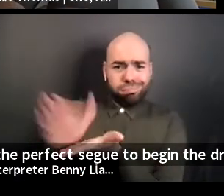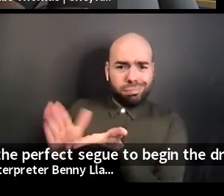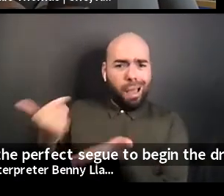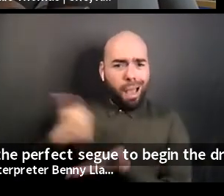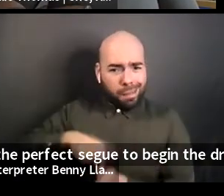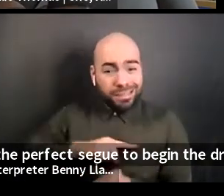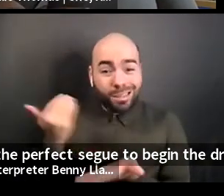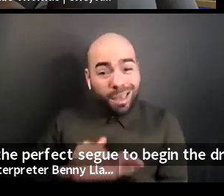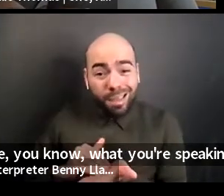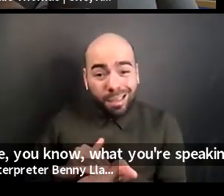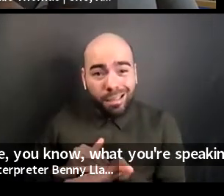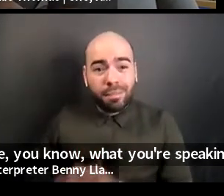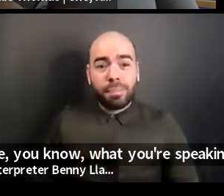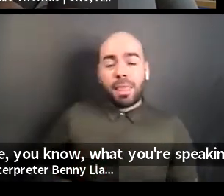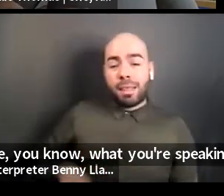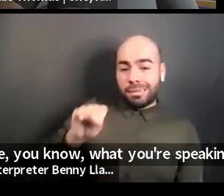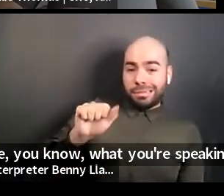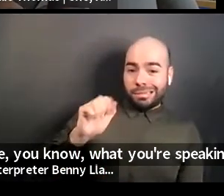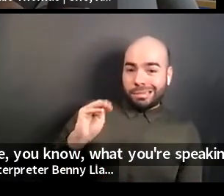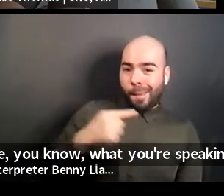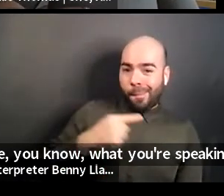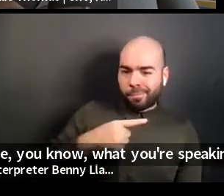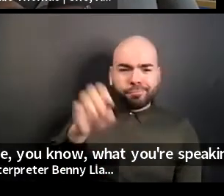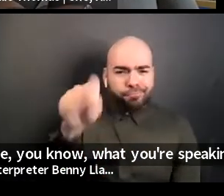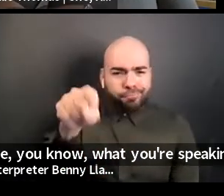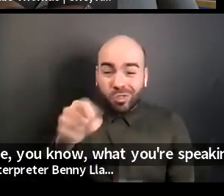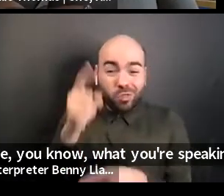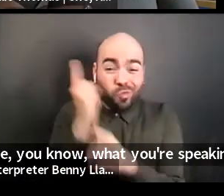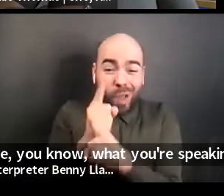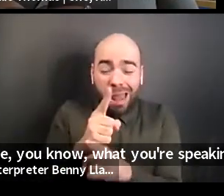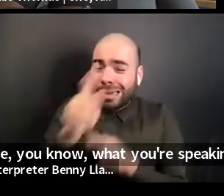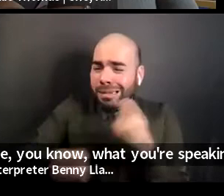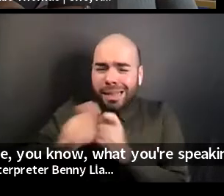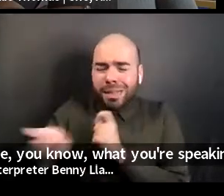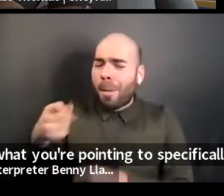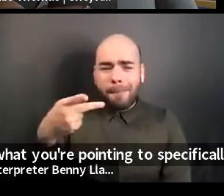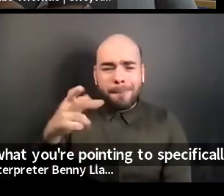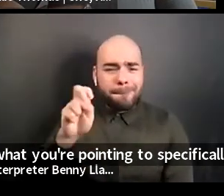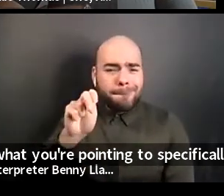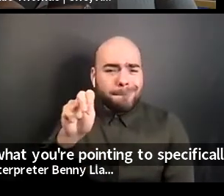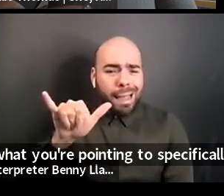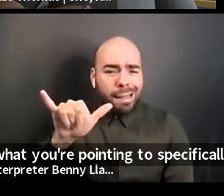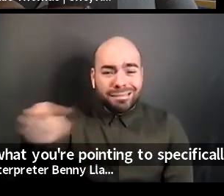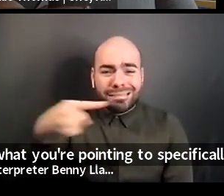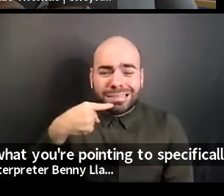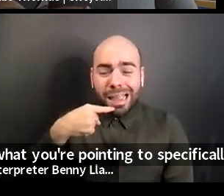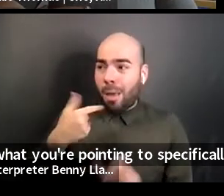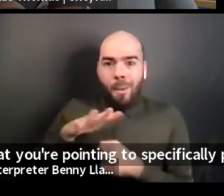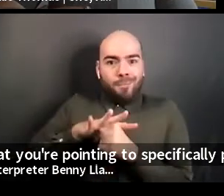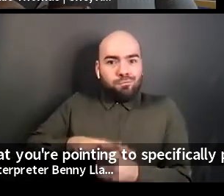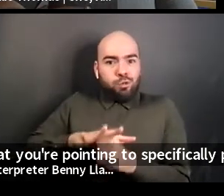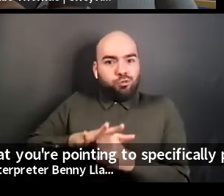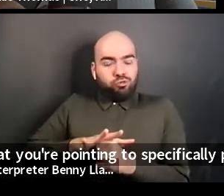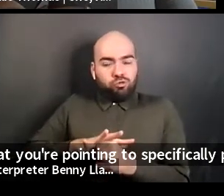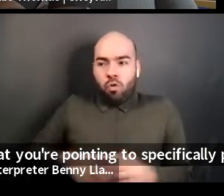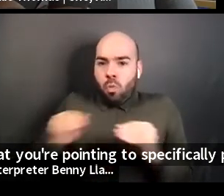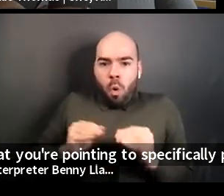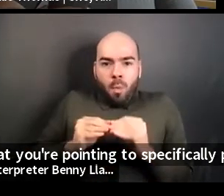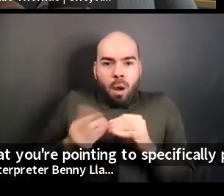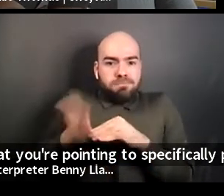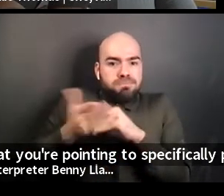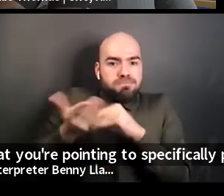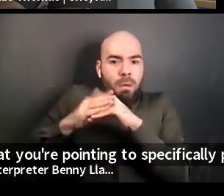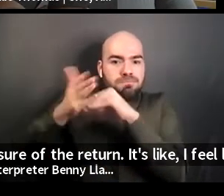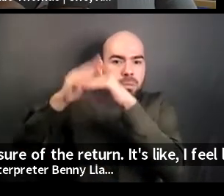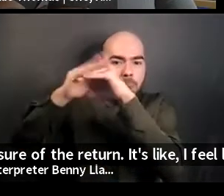all speaking to, and like what you're pointing to specifically, Penny, that pressure of the return. It's like I feel like everybody